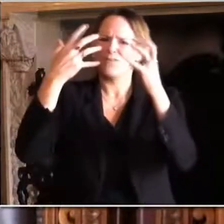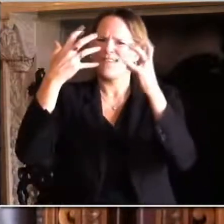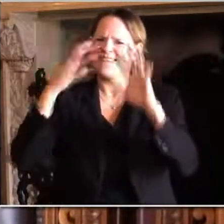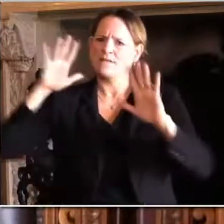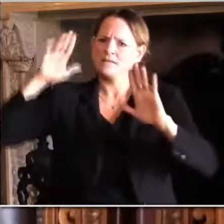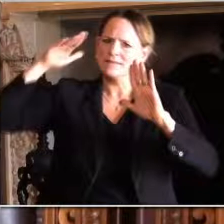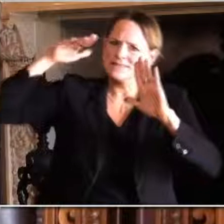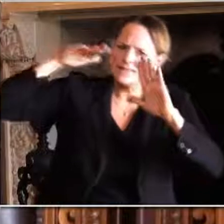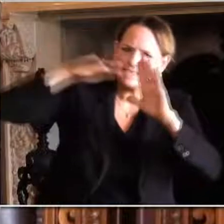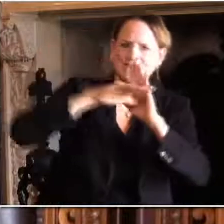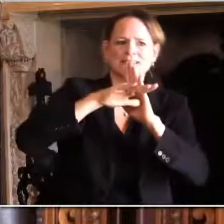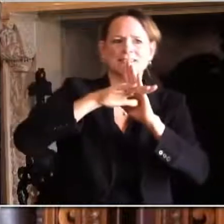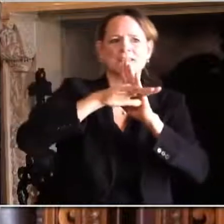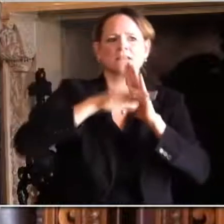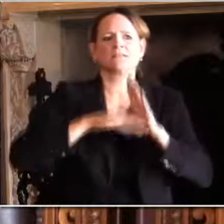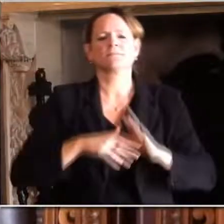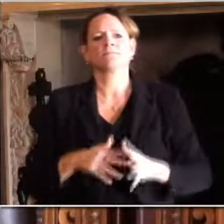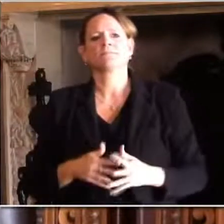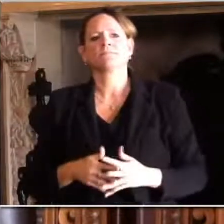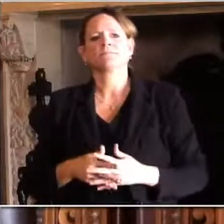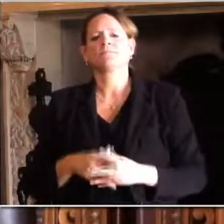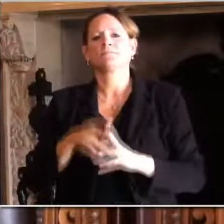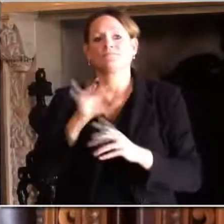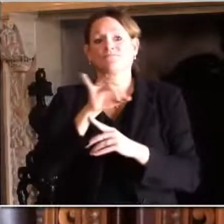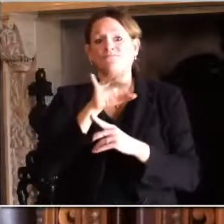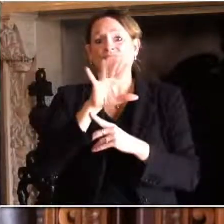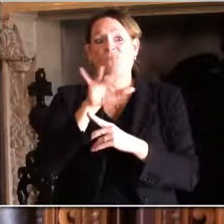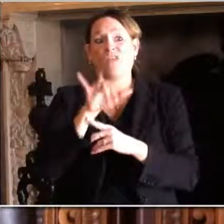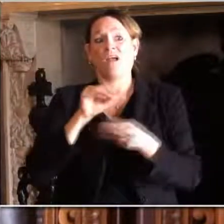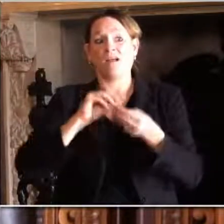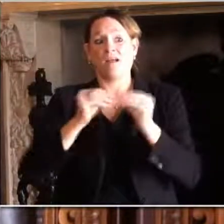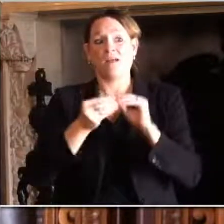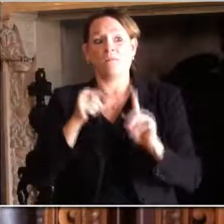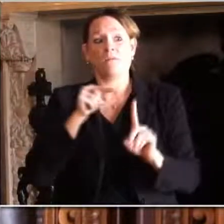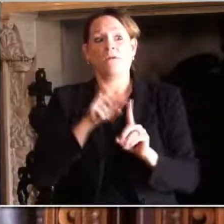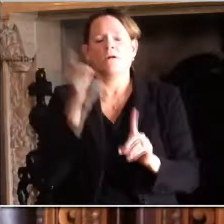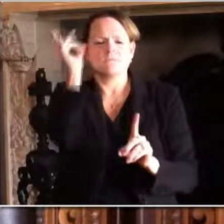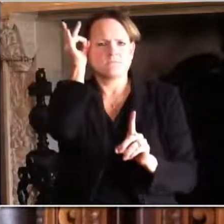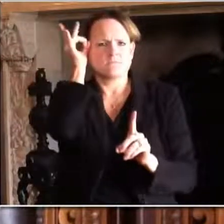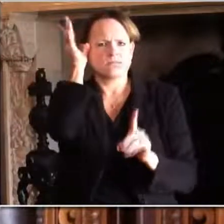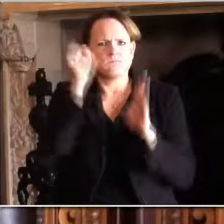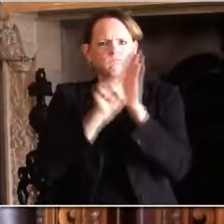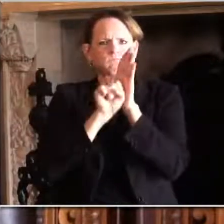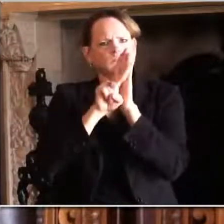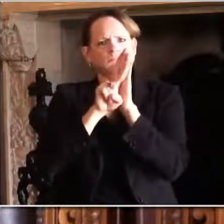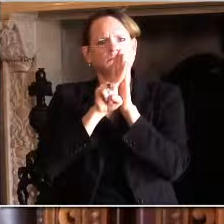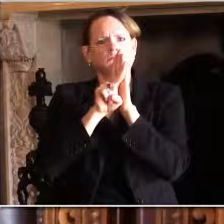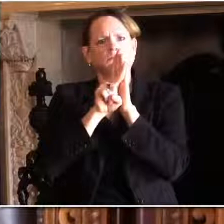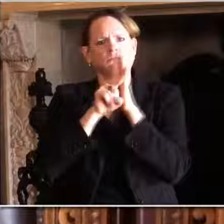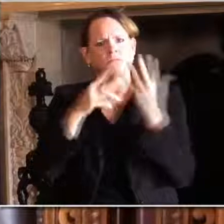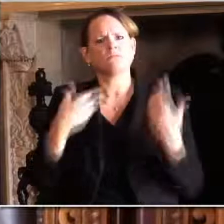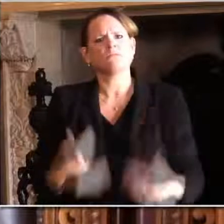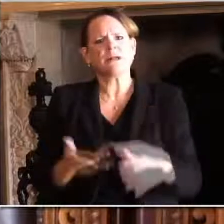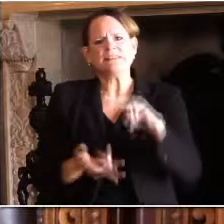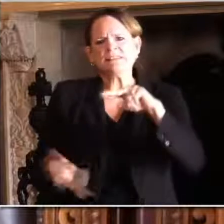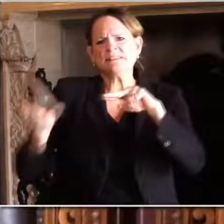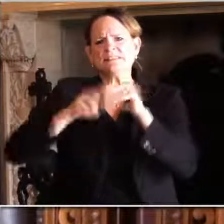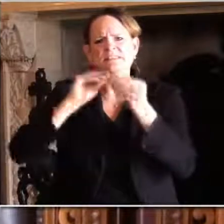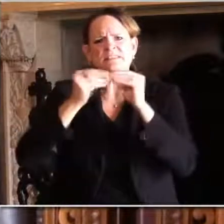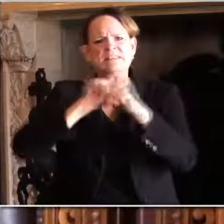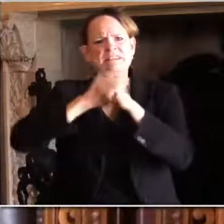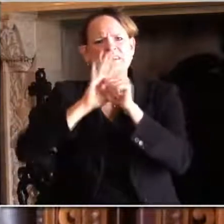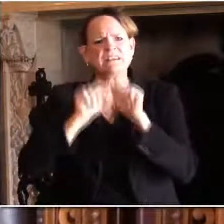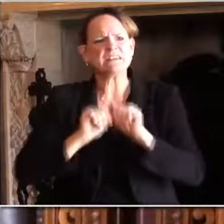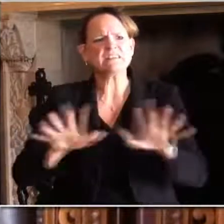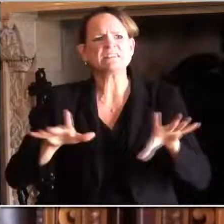have drastically increased, and so to the governor's point, in order to be able to make sure we can reopen schools and have